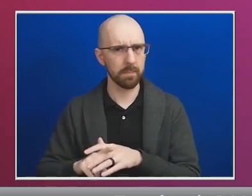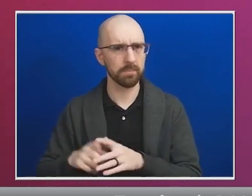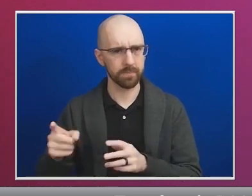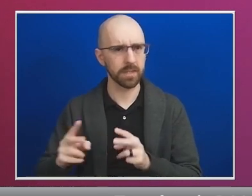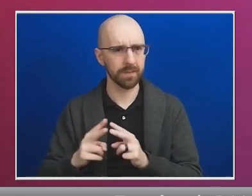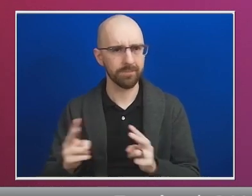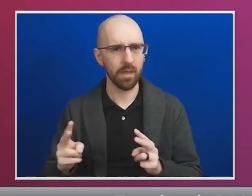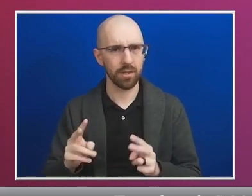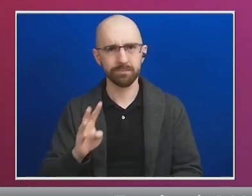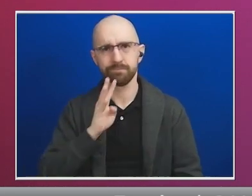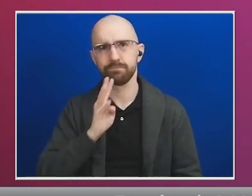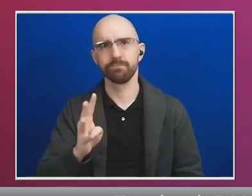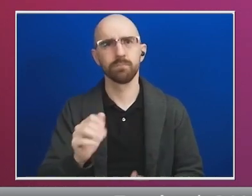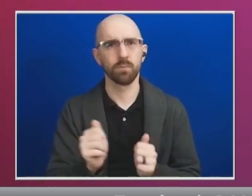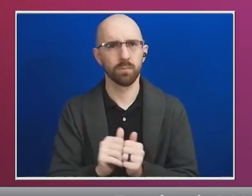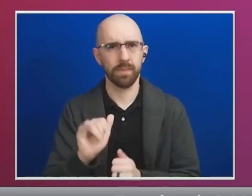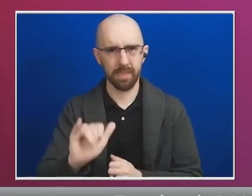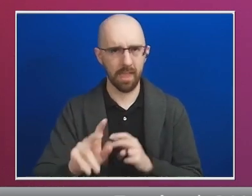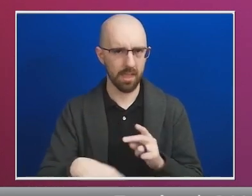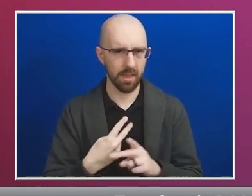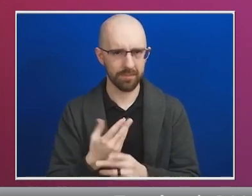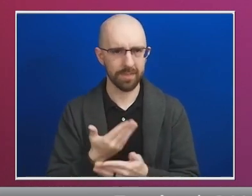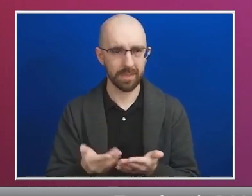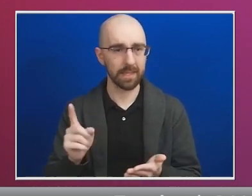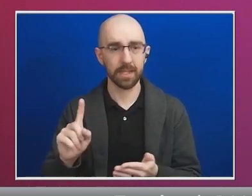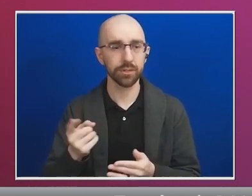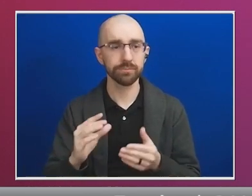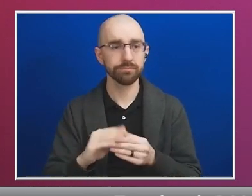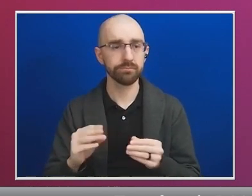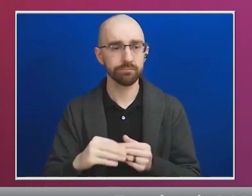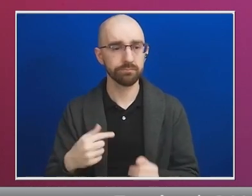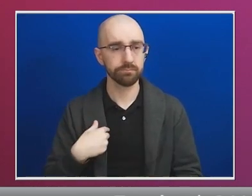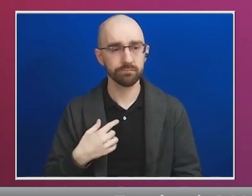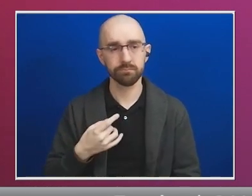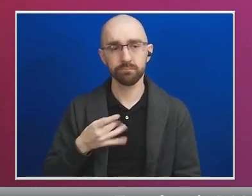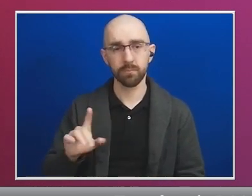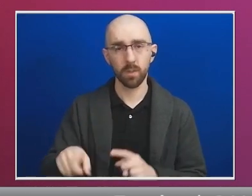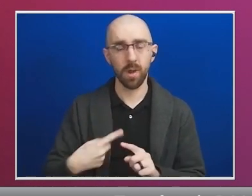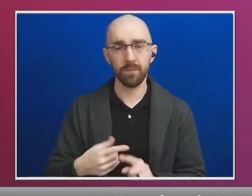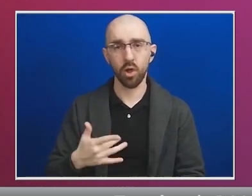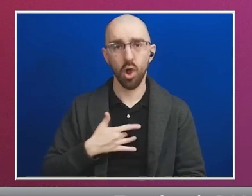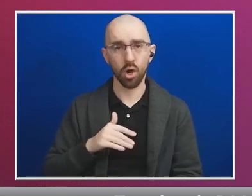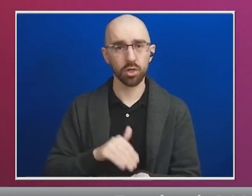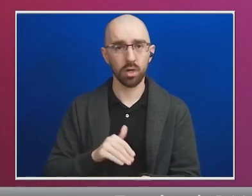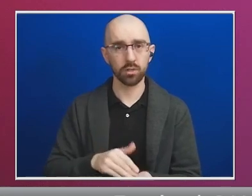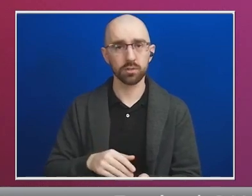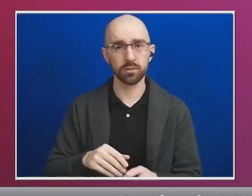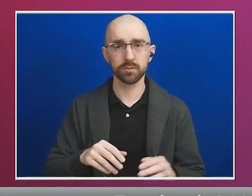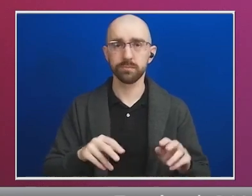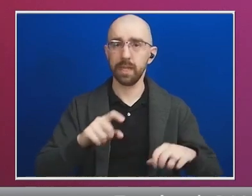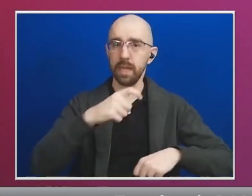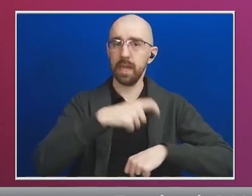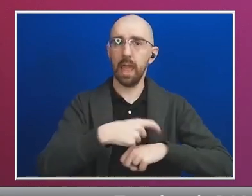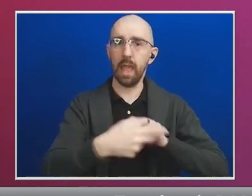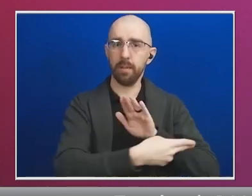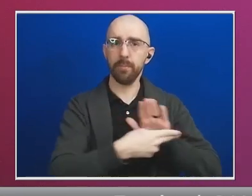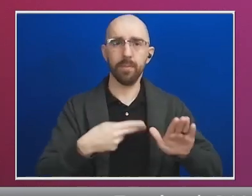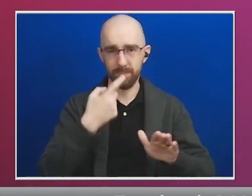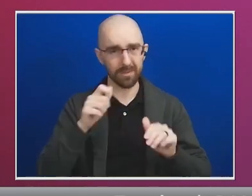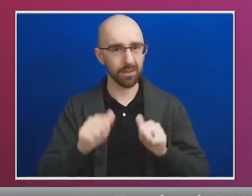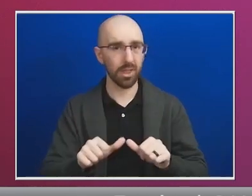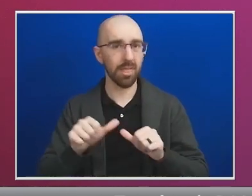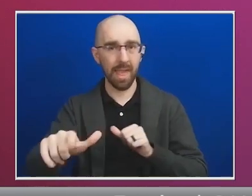comes to that, and he just made the comment. He goes, "I do not like when cardiologists or surgeons put a time limit on it because this could last you forever."